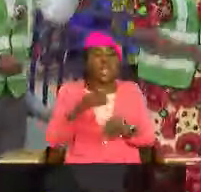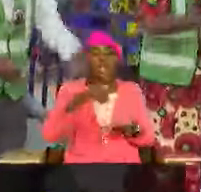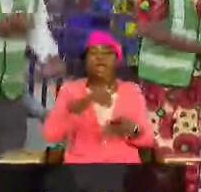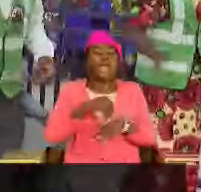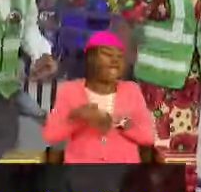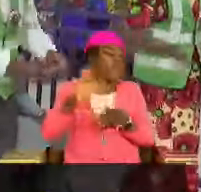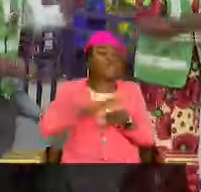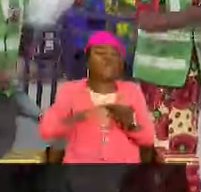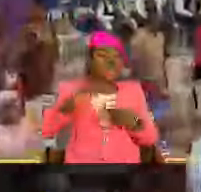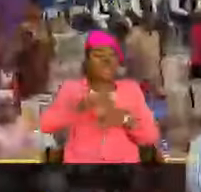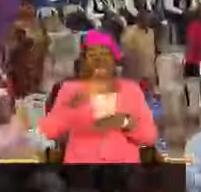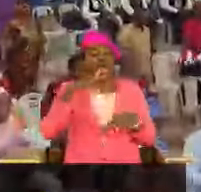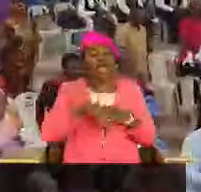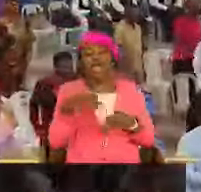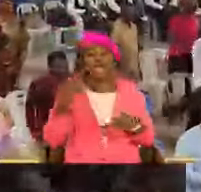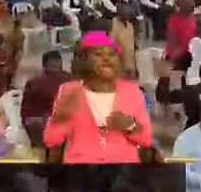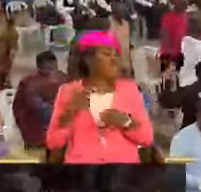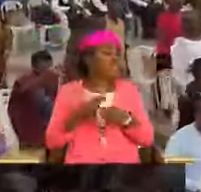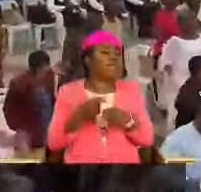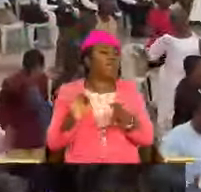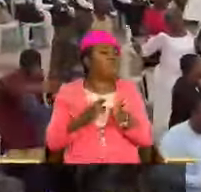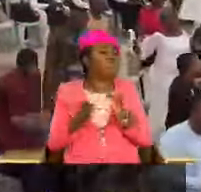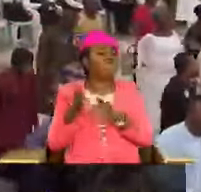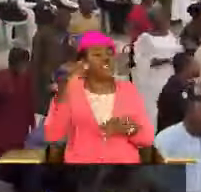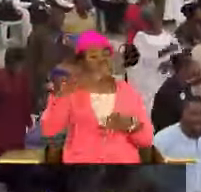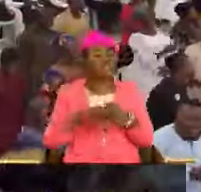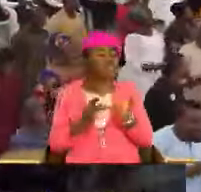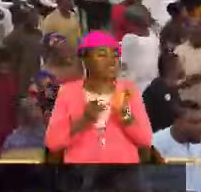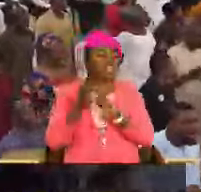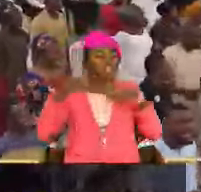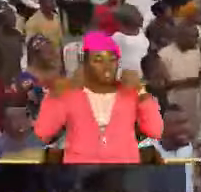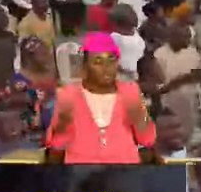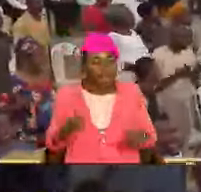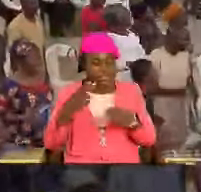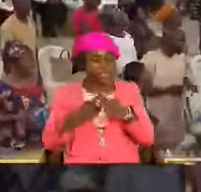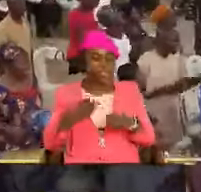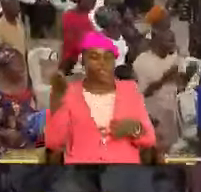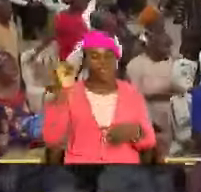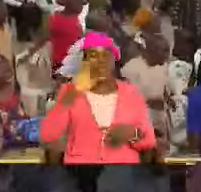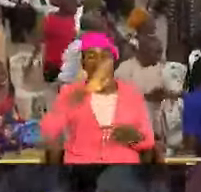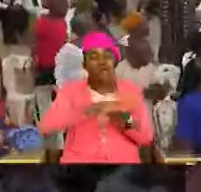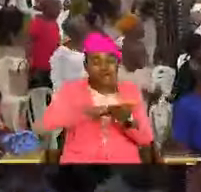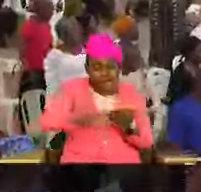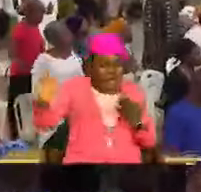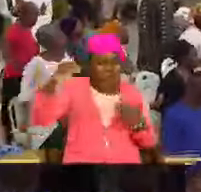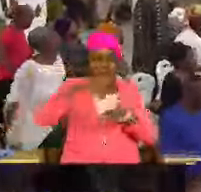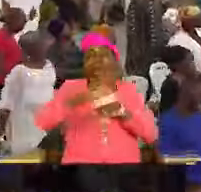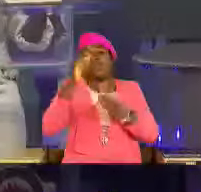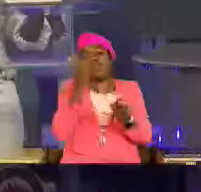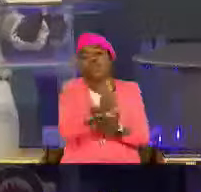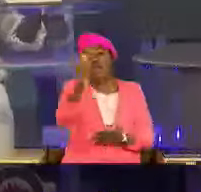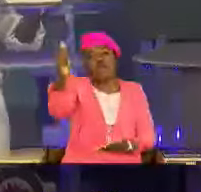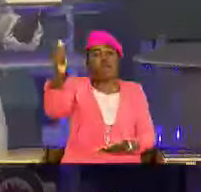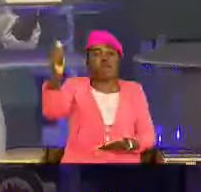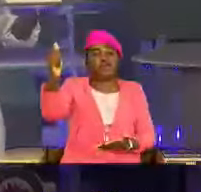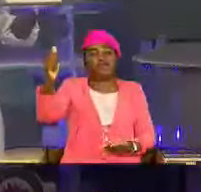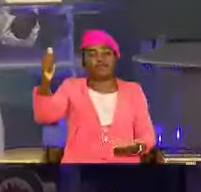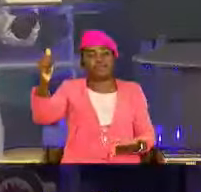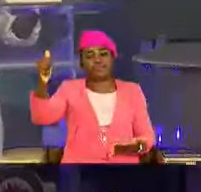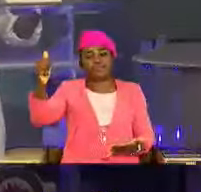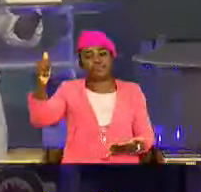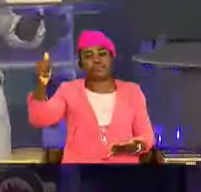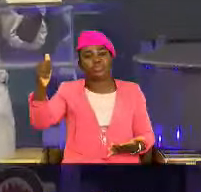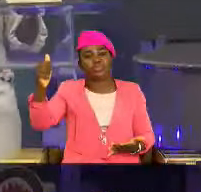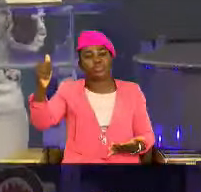father in Jesus mighty name they are cleared away I like you to